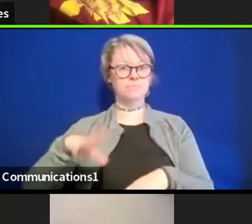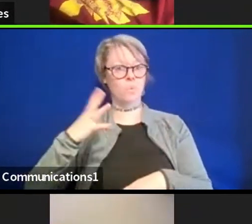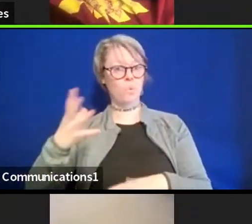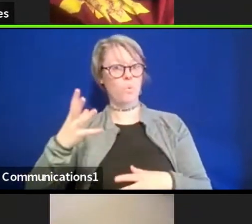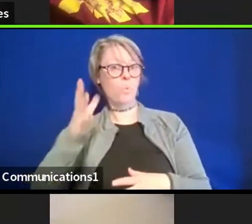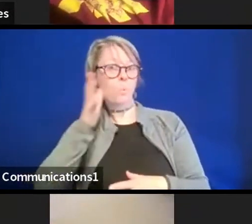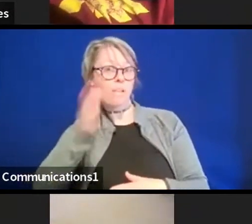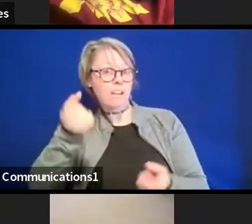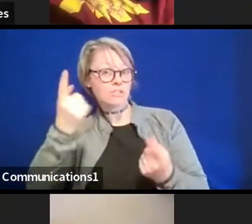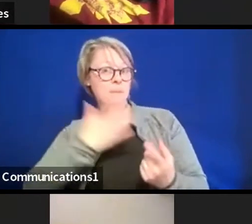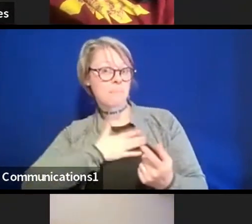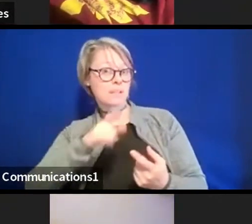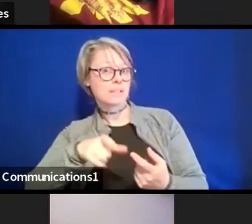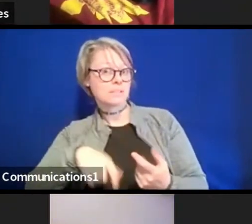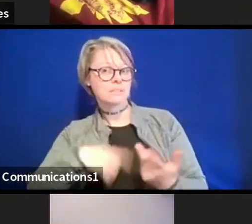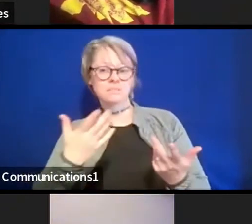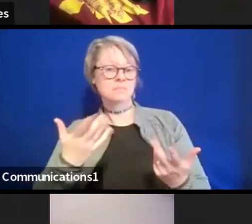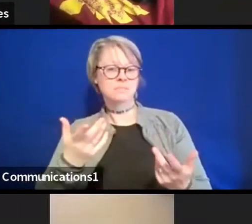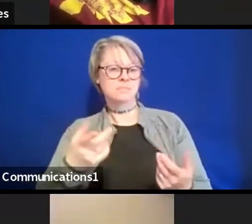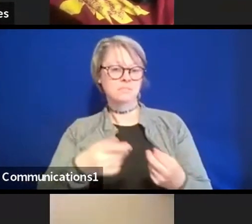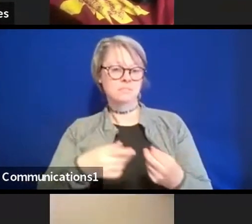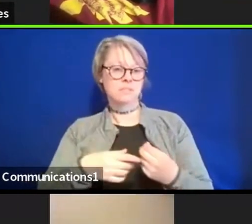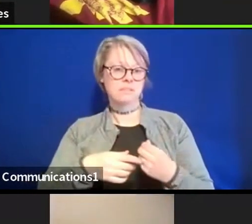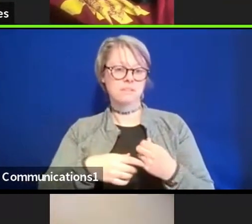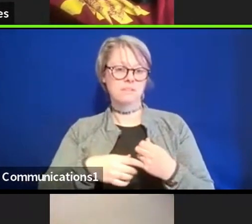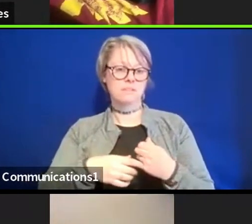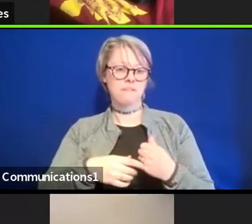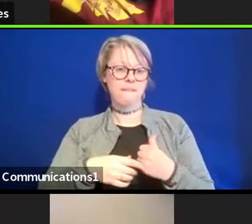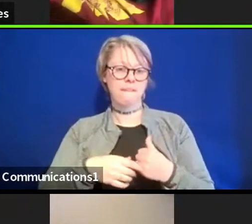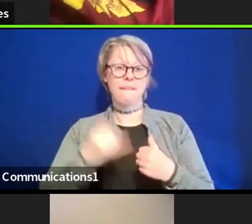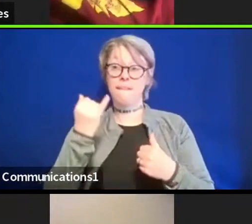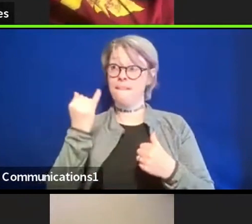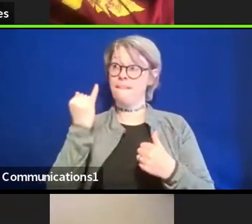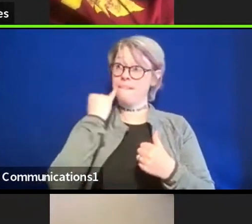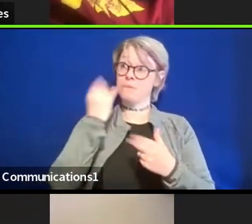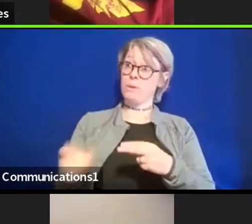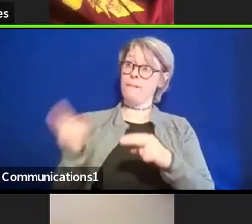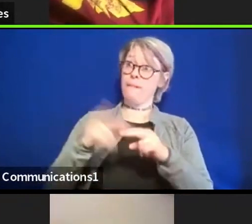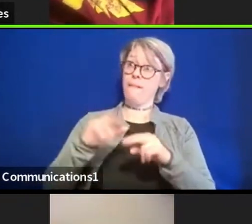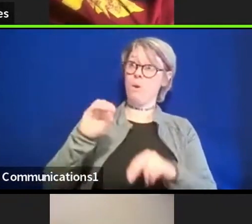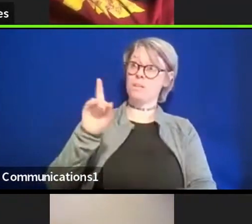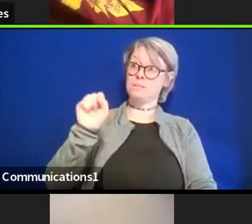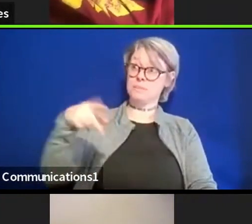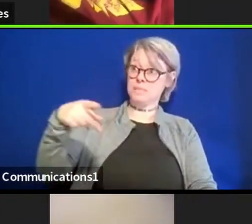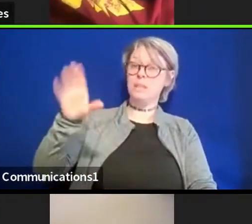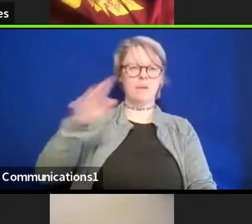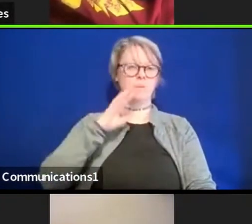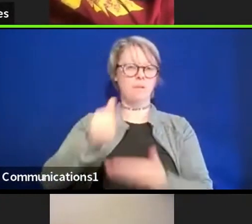that. Mhm. And the fact So- that to raise ODSP, like, I have friends who